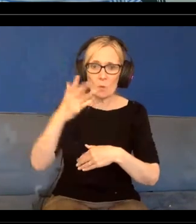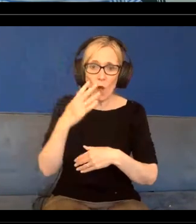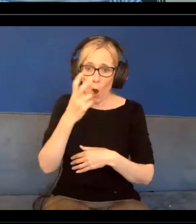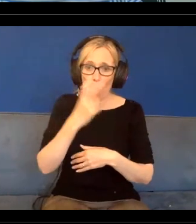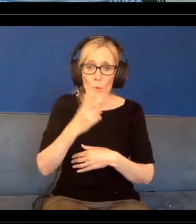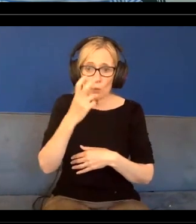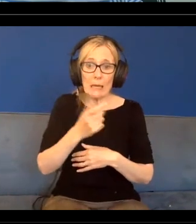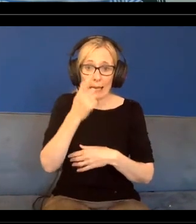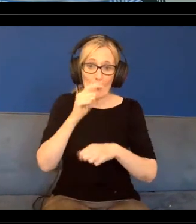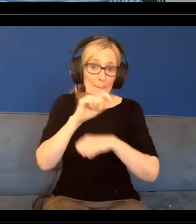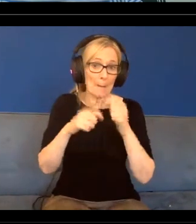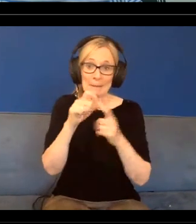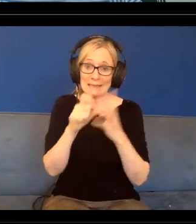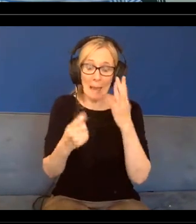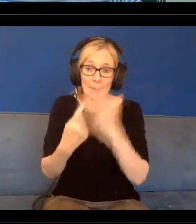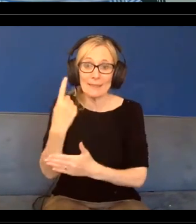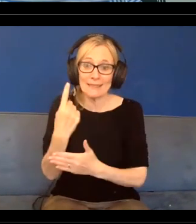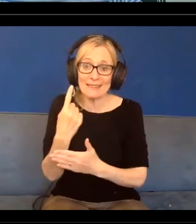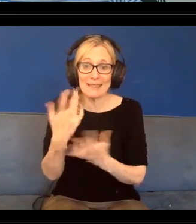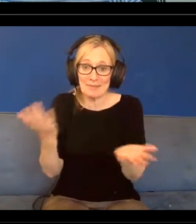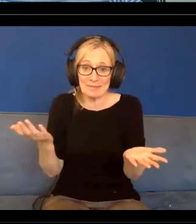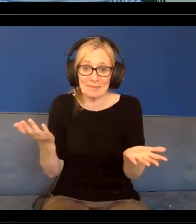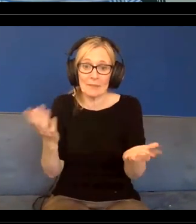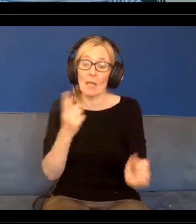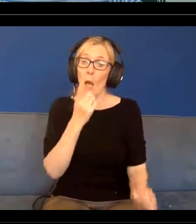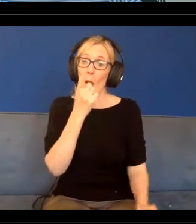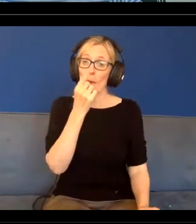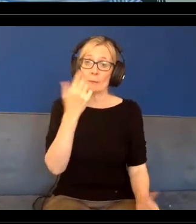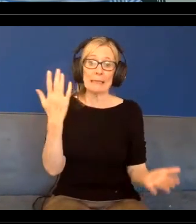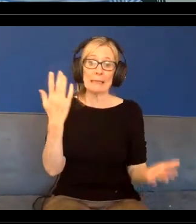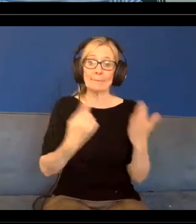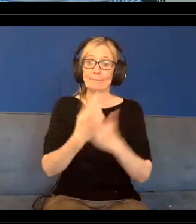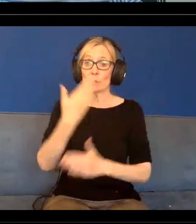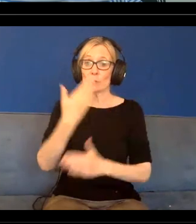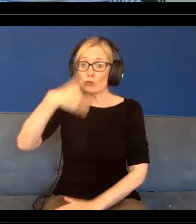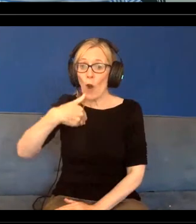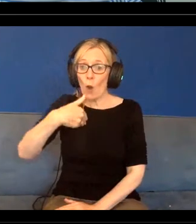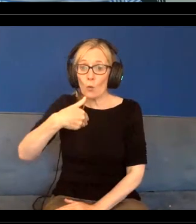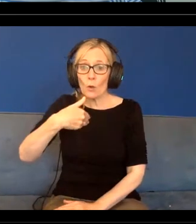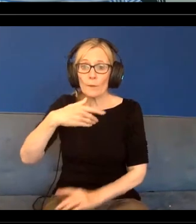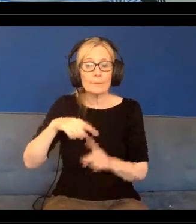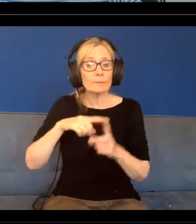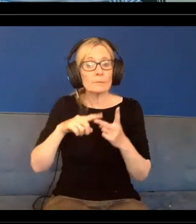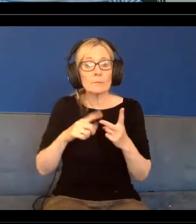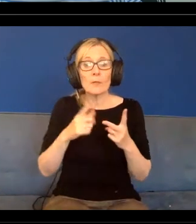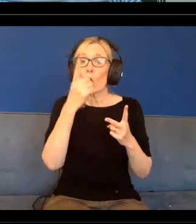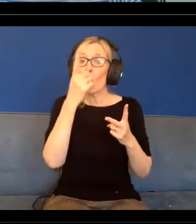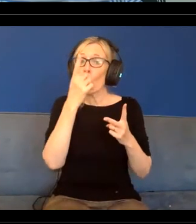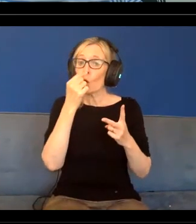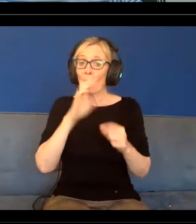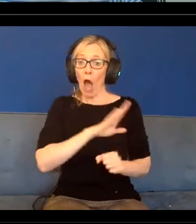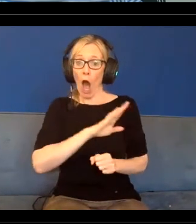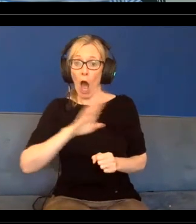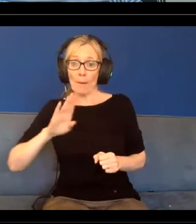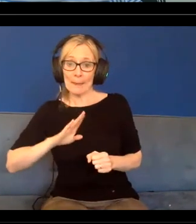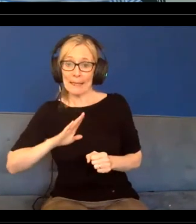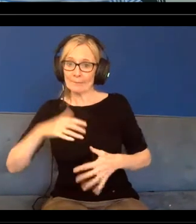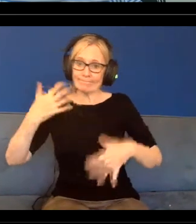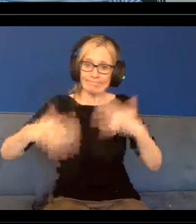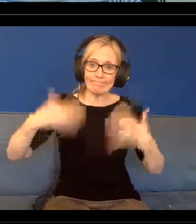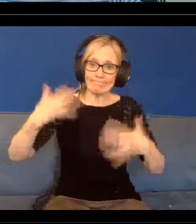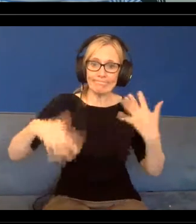older and possibly suffer a stroke, or perhaps you've been in the armed forces and you suffer